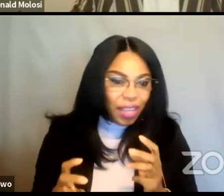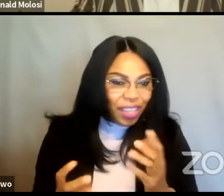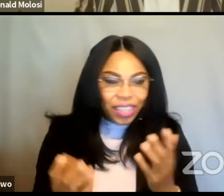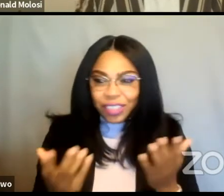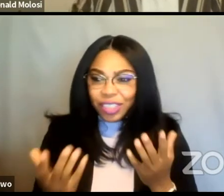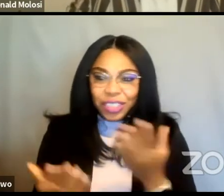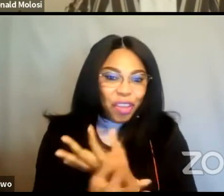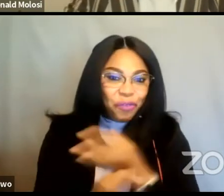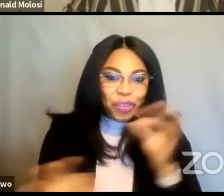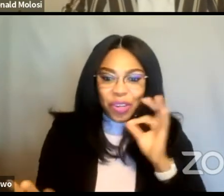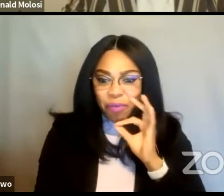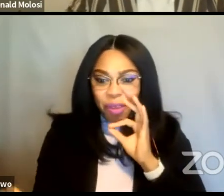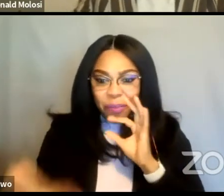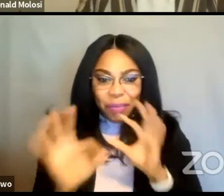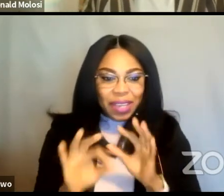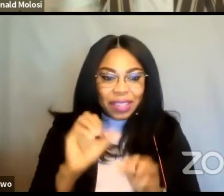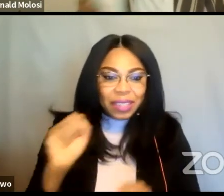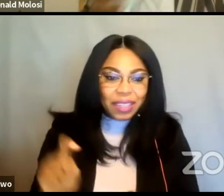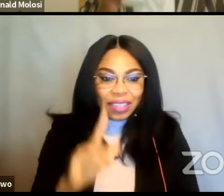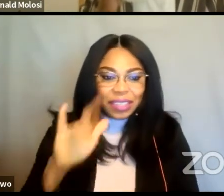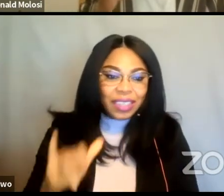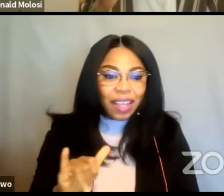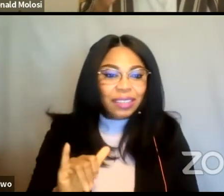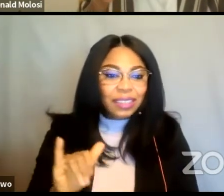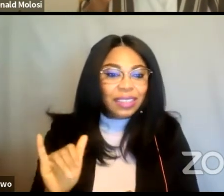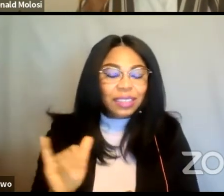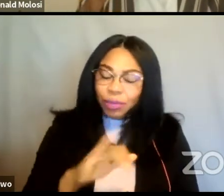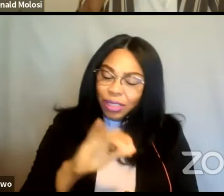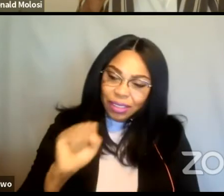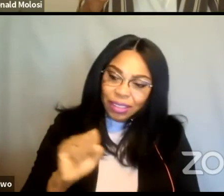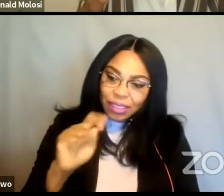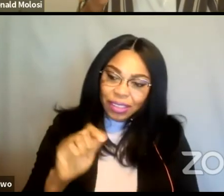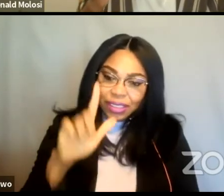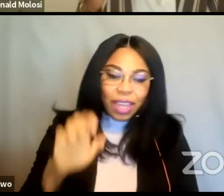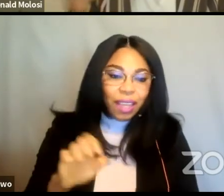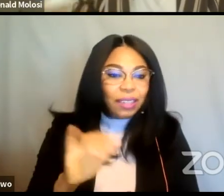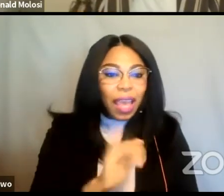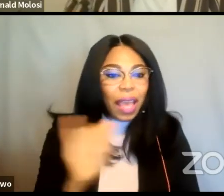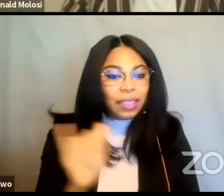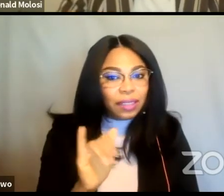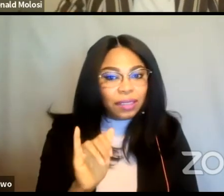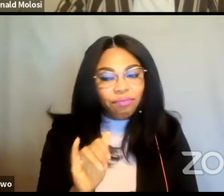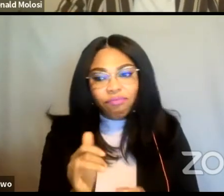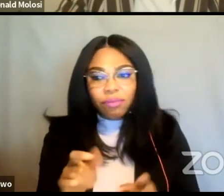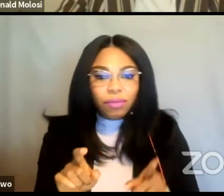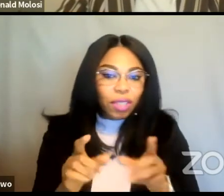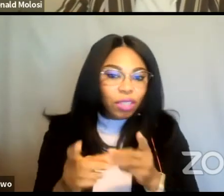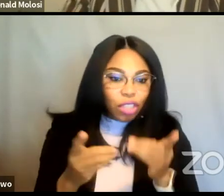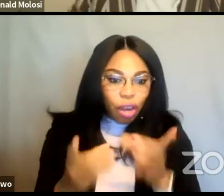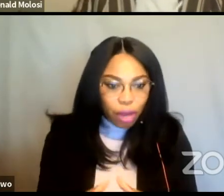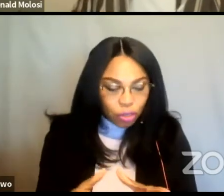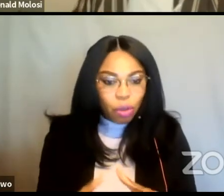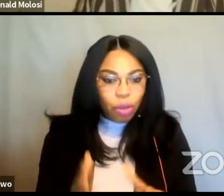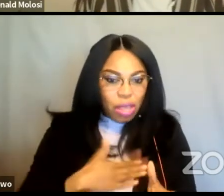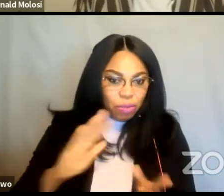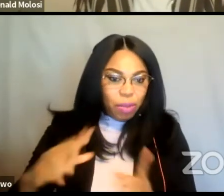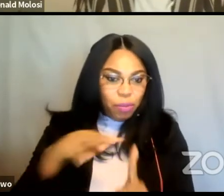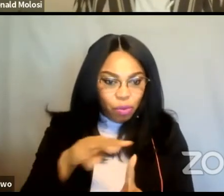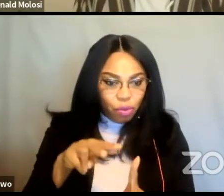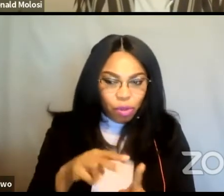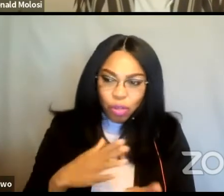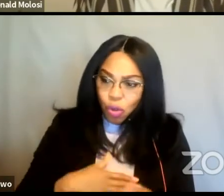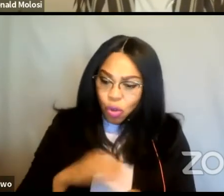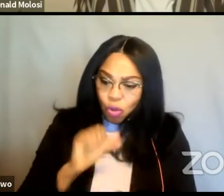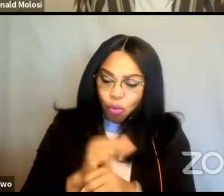of selecting a style as a director. So I was coming from that point of view. I felt the work that, that comes from our